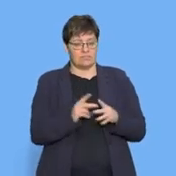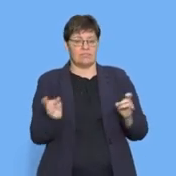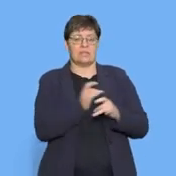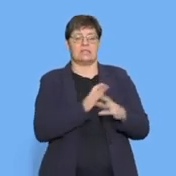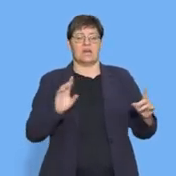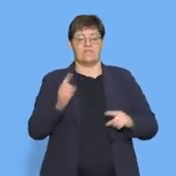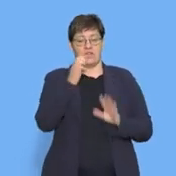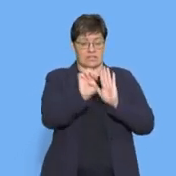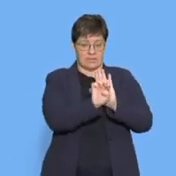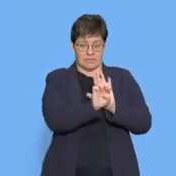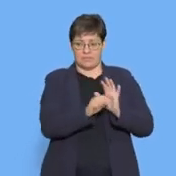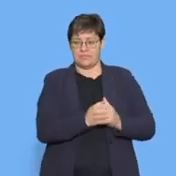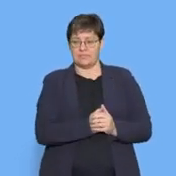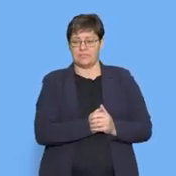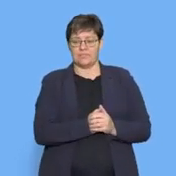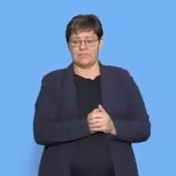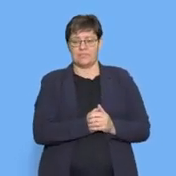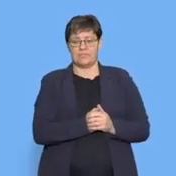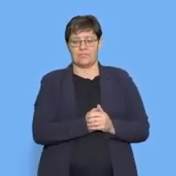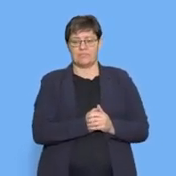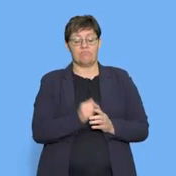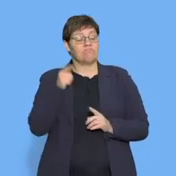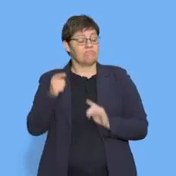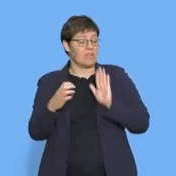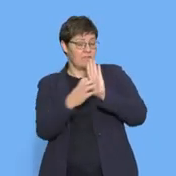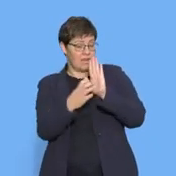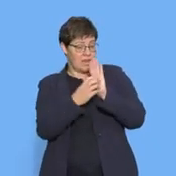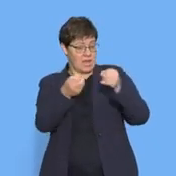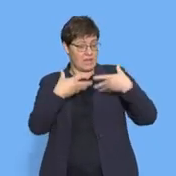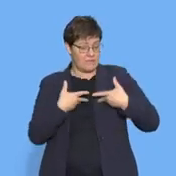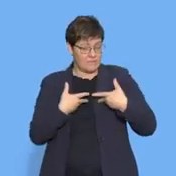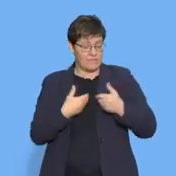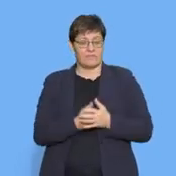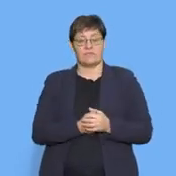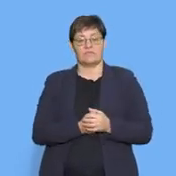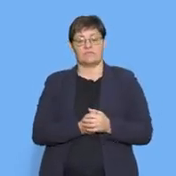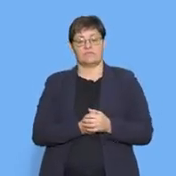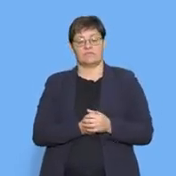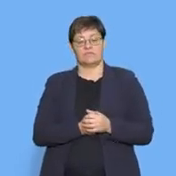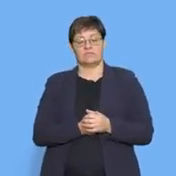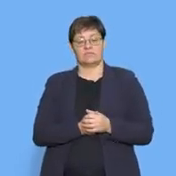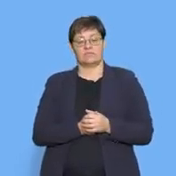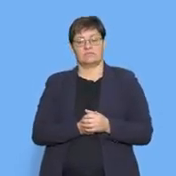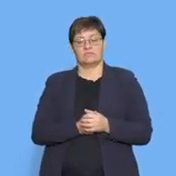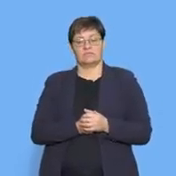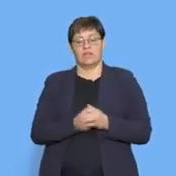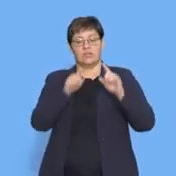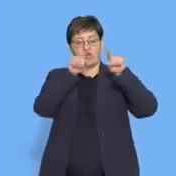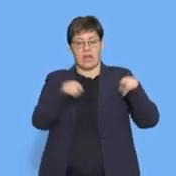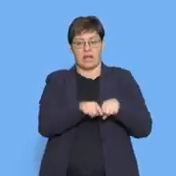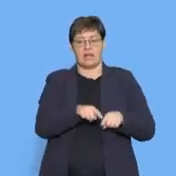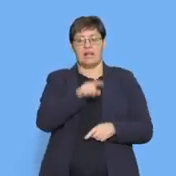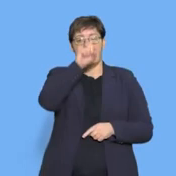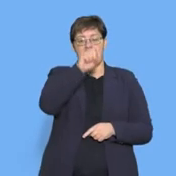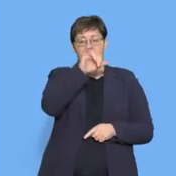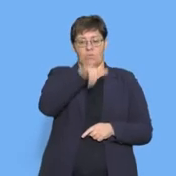Okay, so let's begin with our first example. Okay, in this figure they've given us a triangle